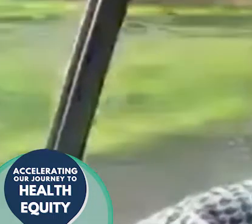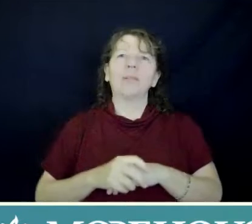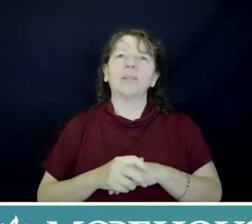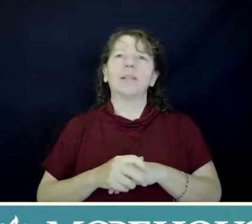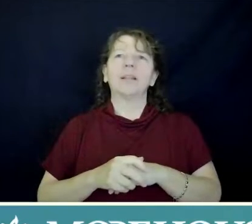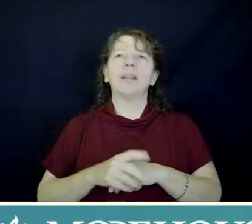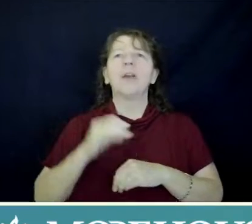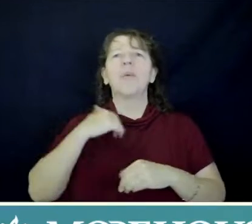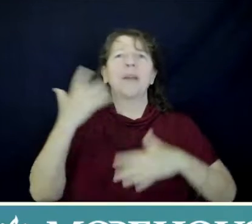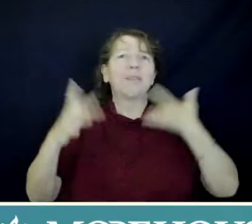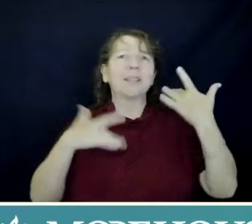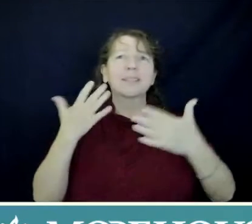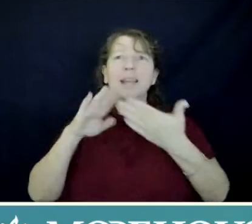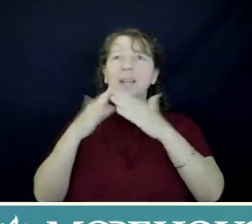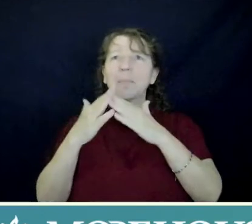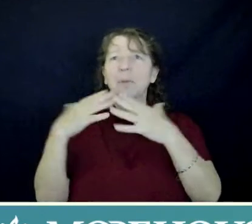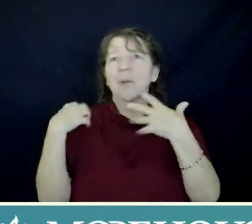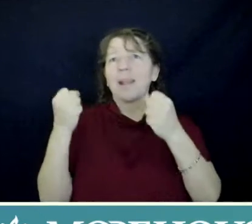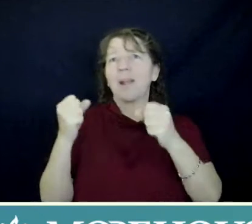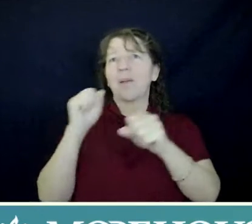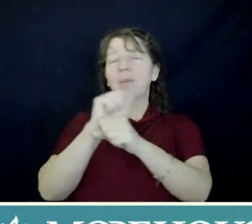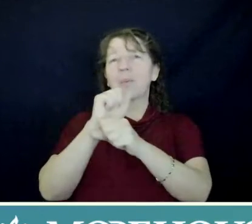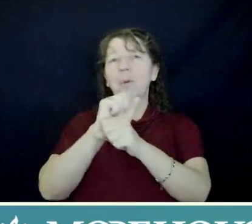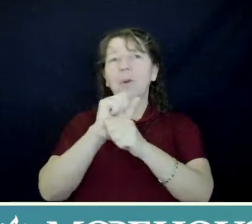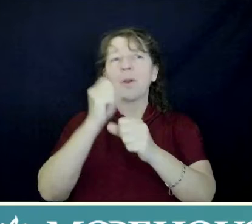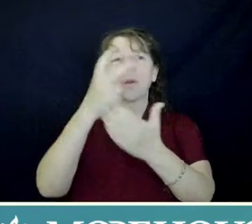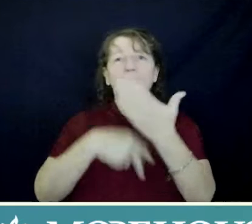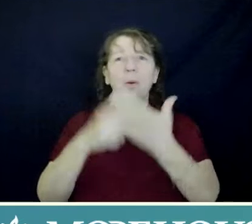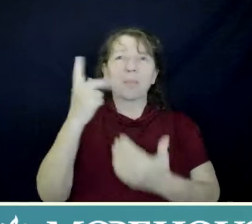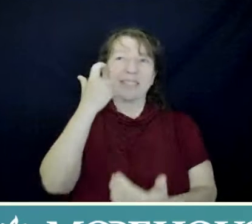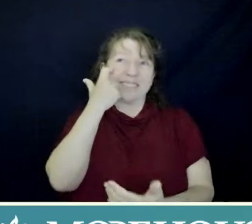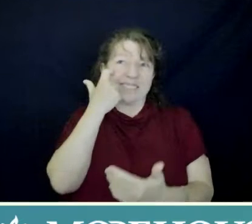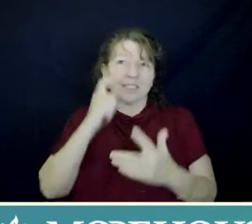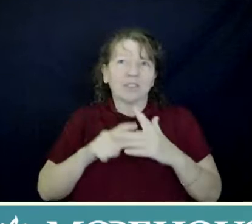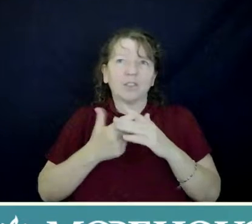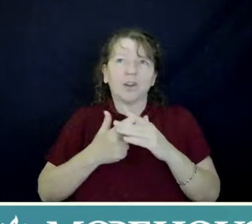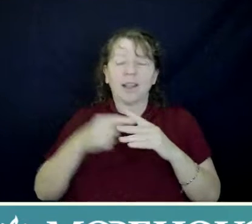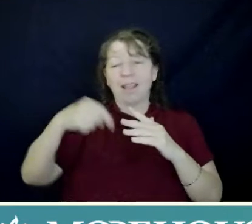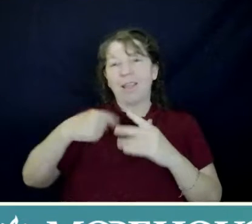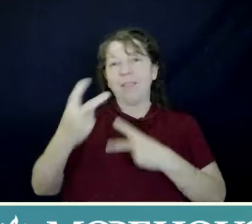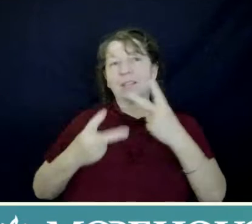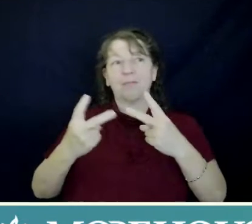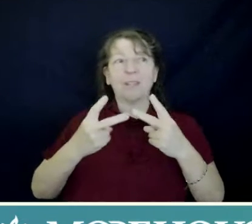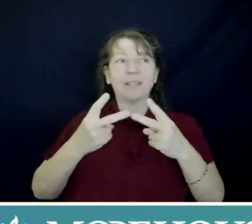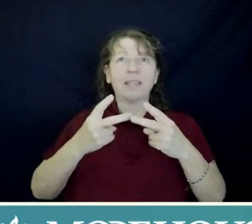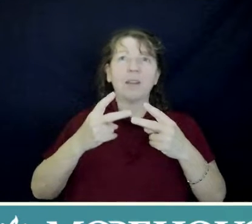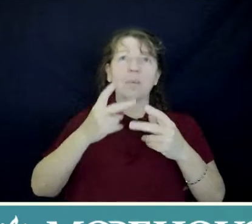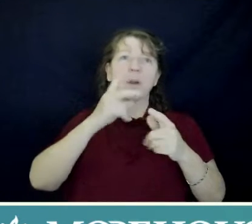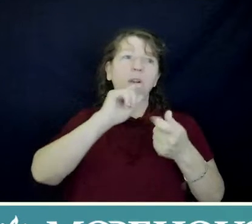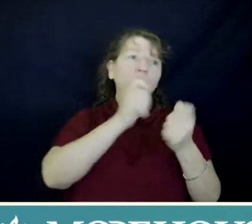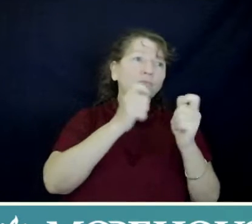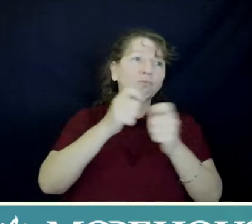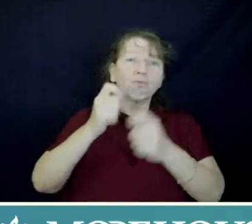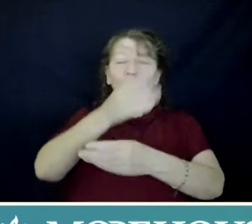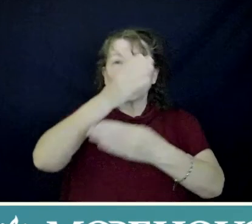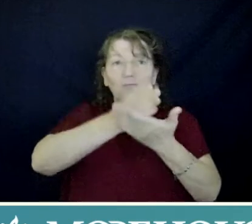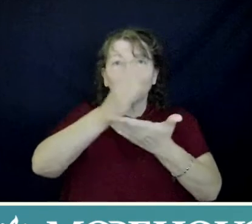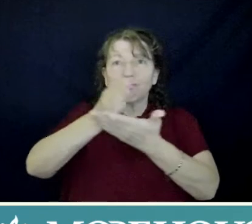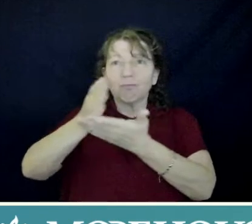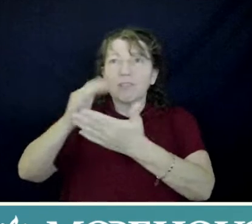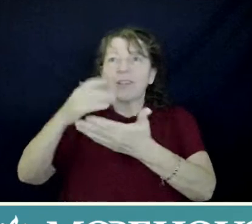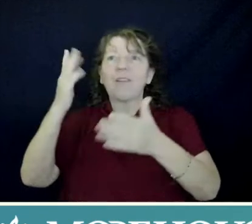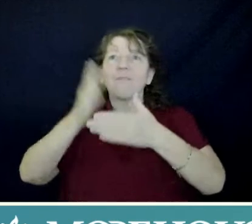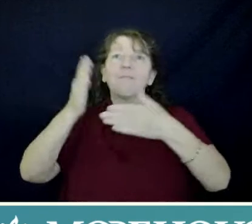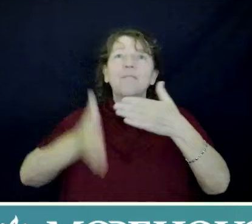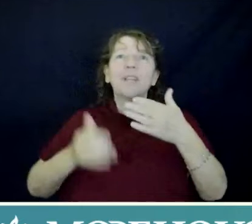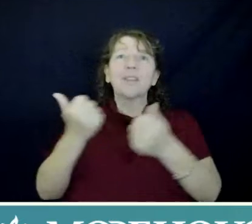worker program that has just begun. And in this visit, we're actually settling things out with all of the implementing partners here in country, working